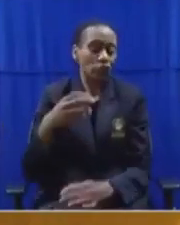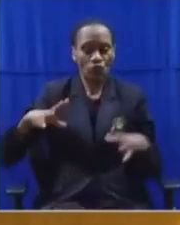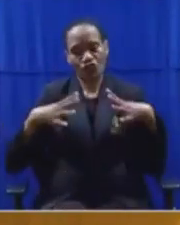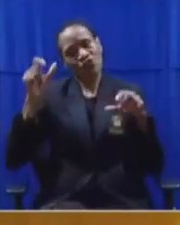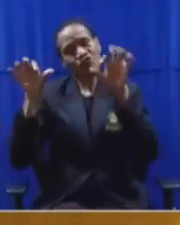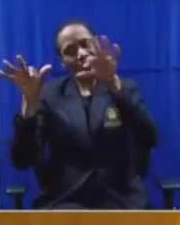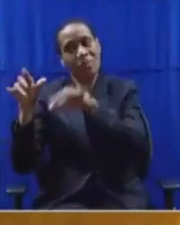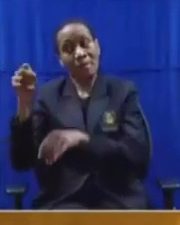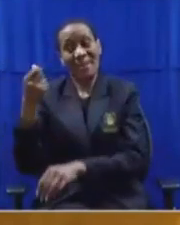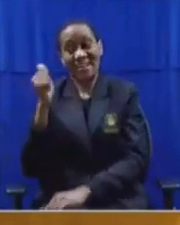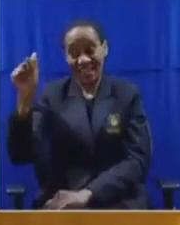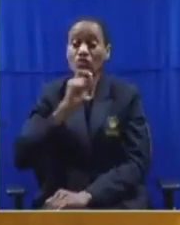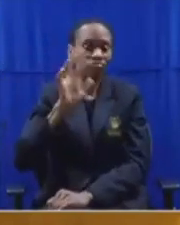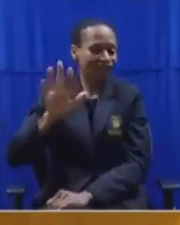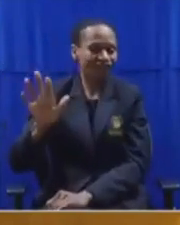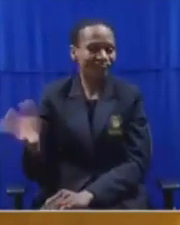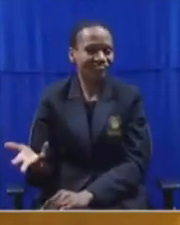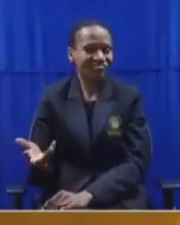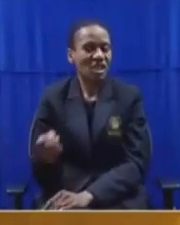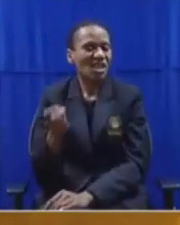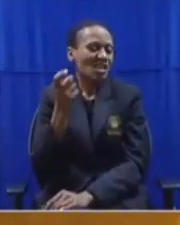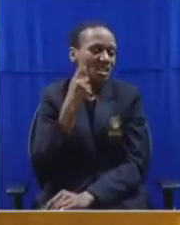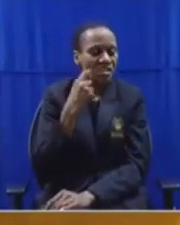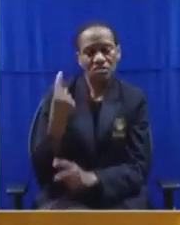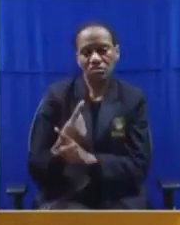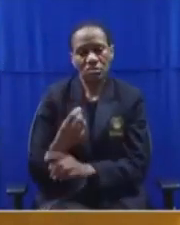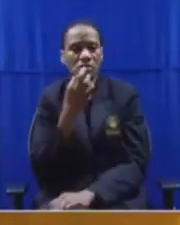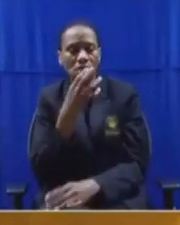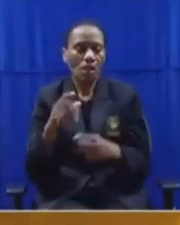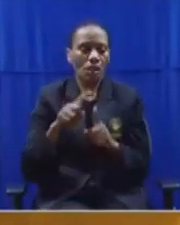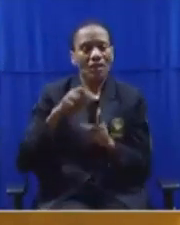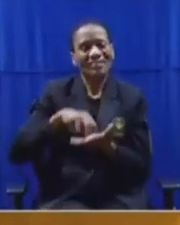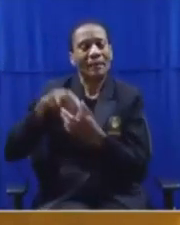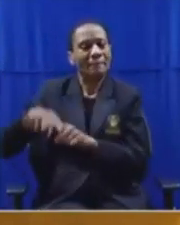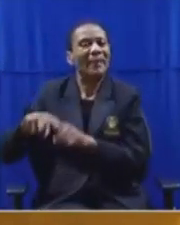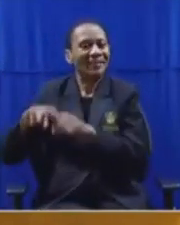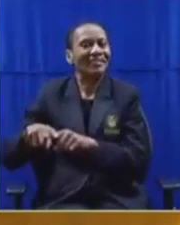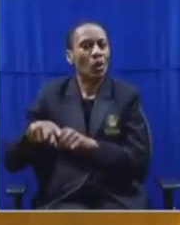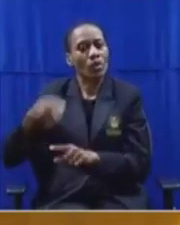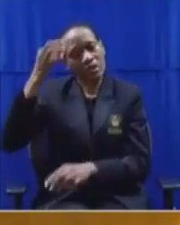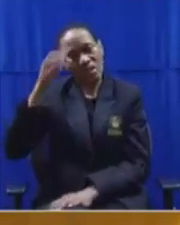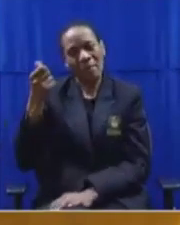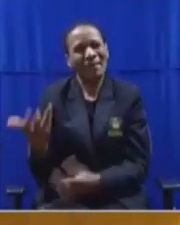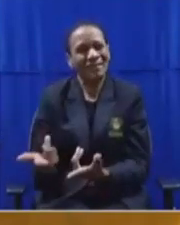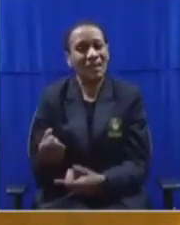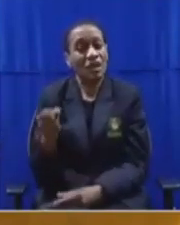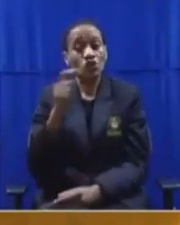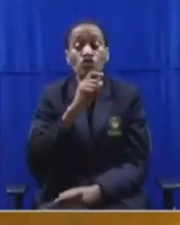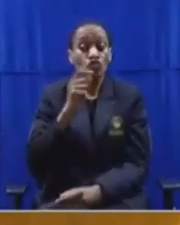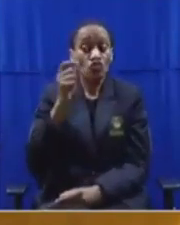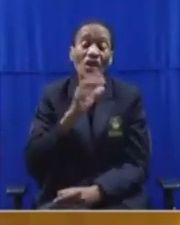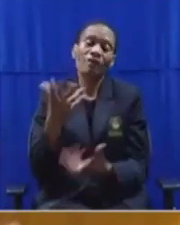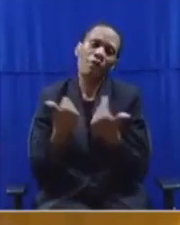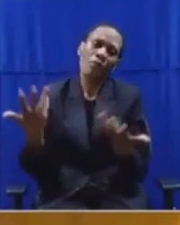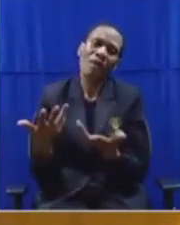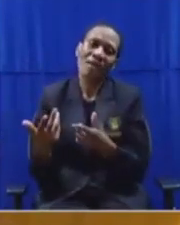other people's money. It is very easy to have communist leanings when the millions of rands that you deal with are